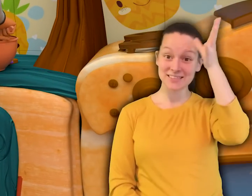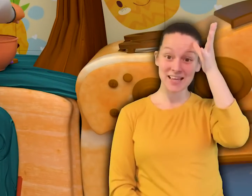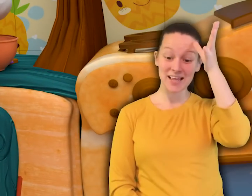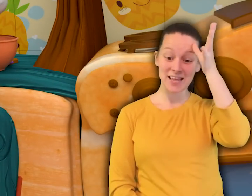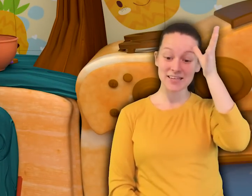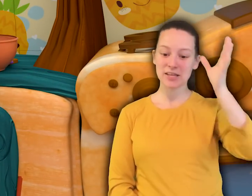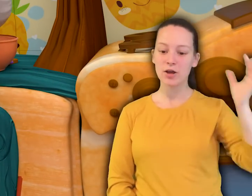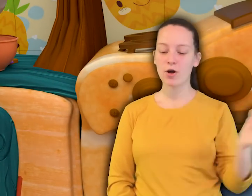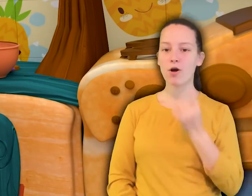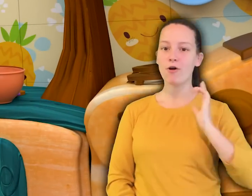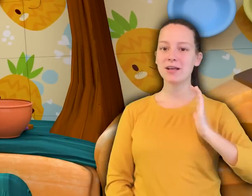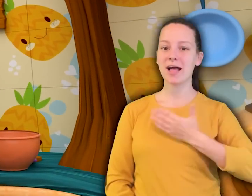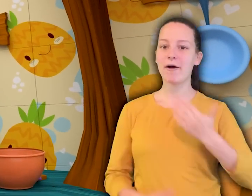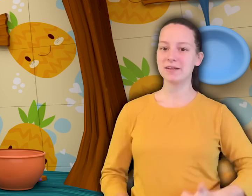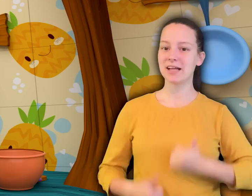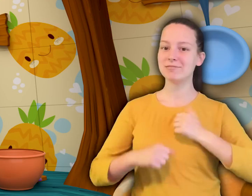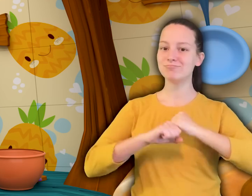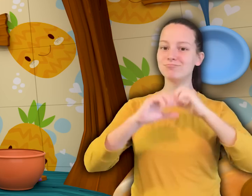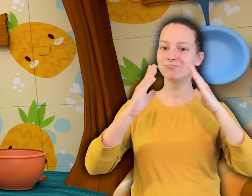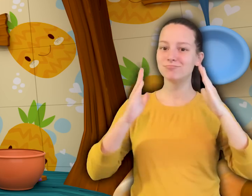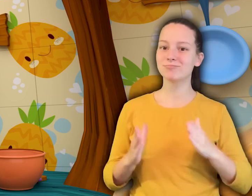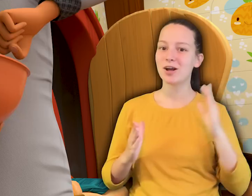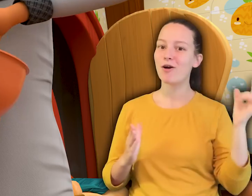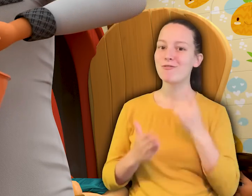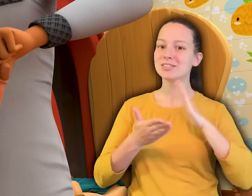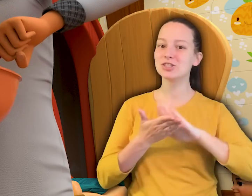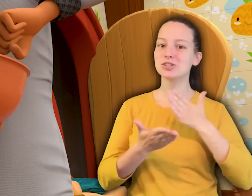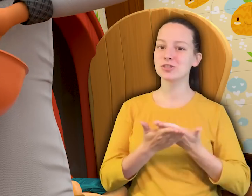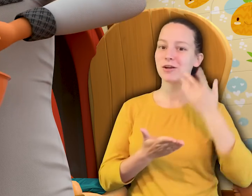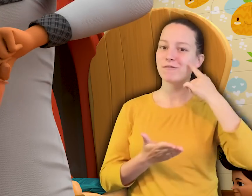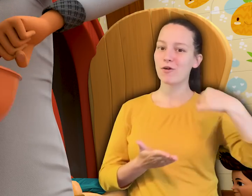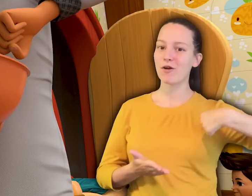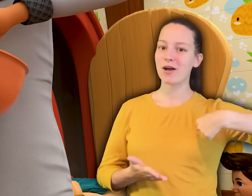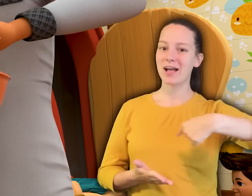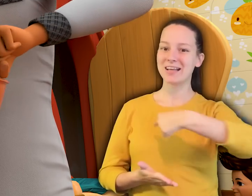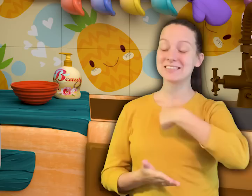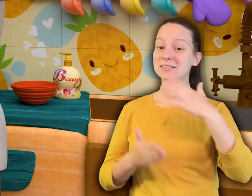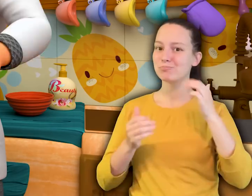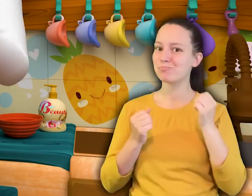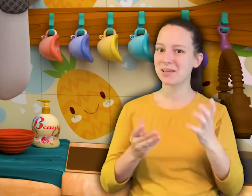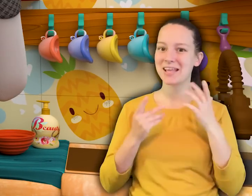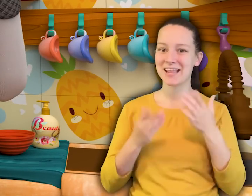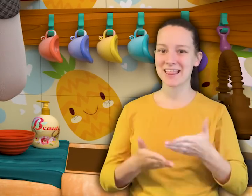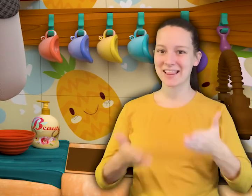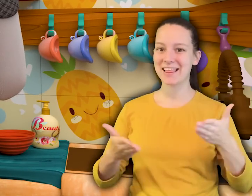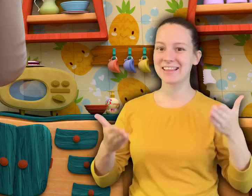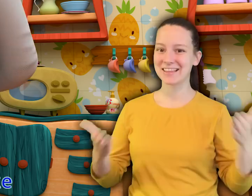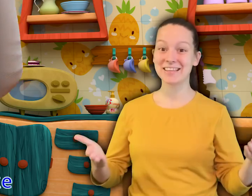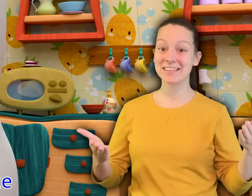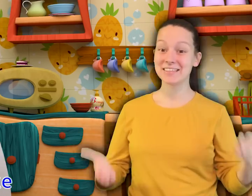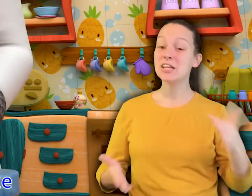daddy daddy our live Garden cooking for us all kind of